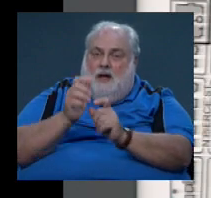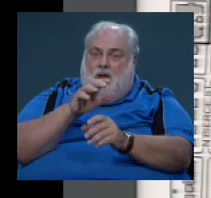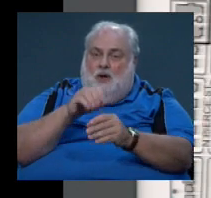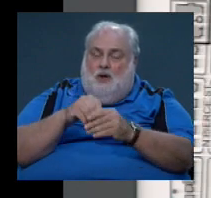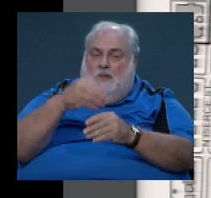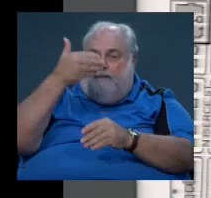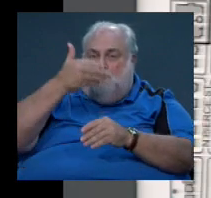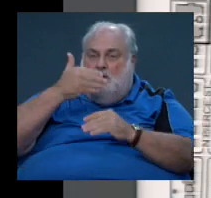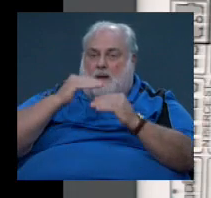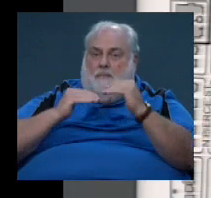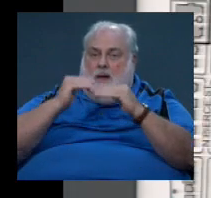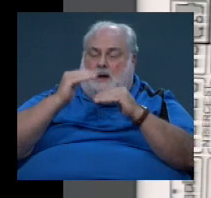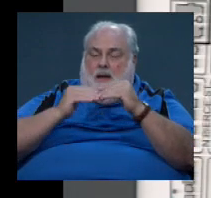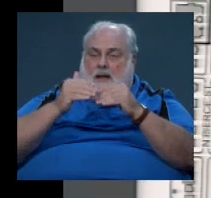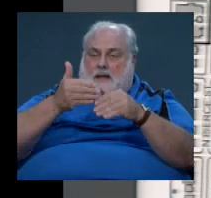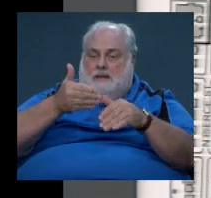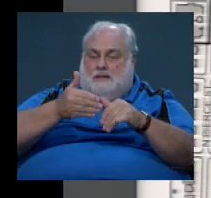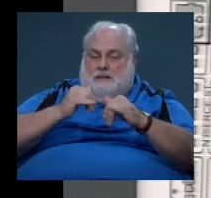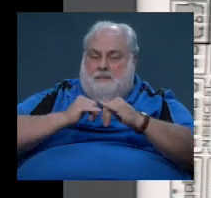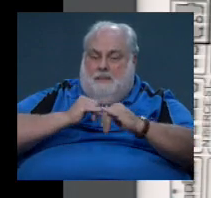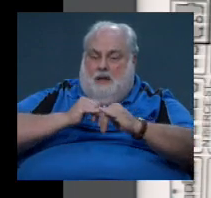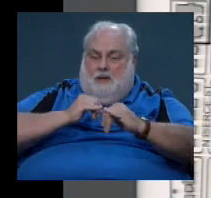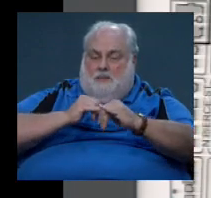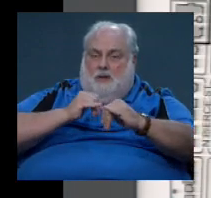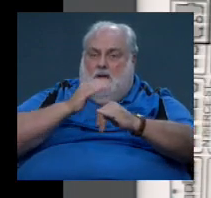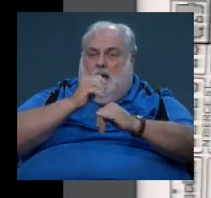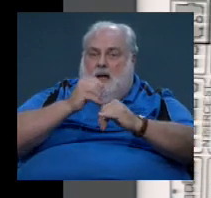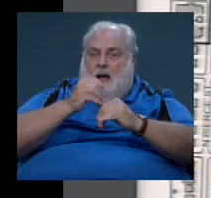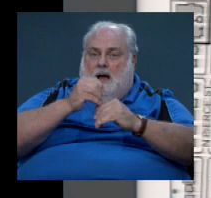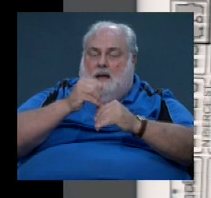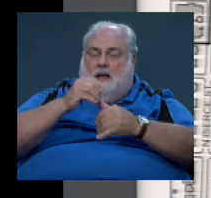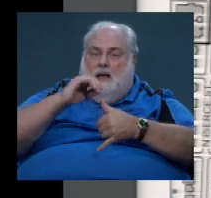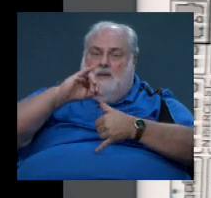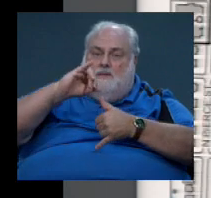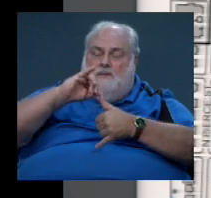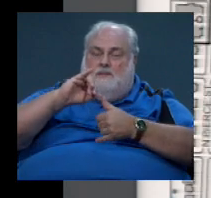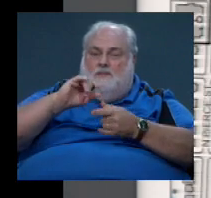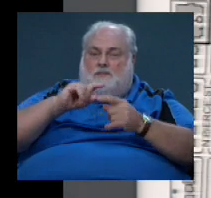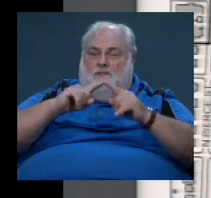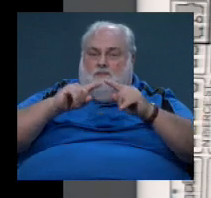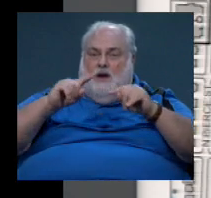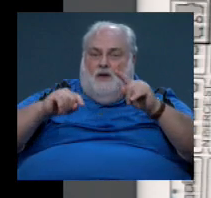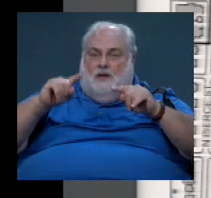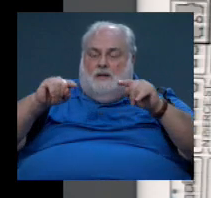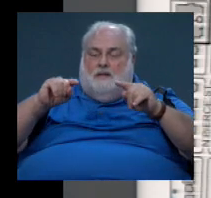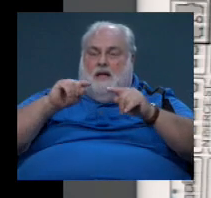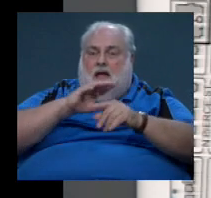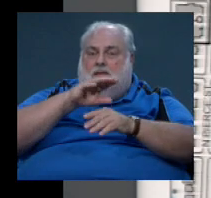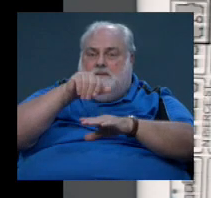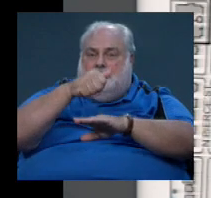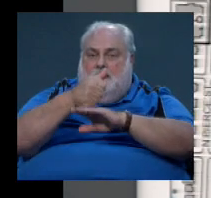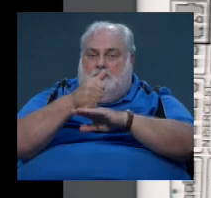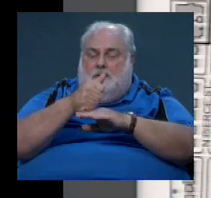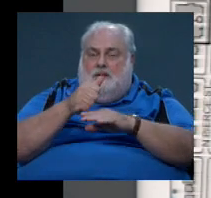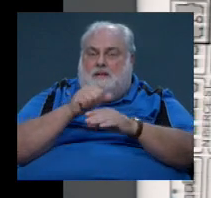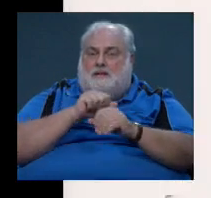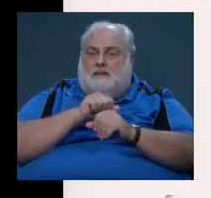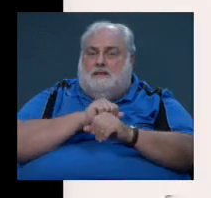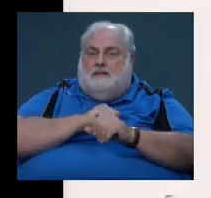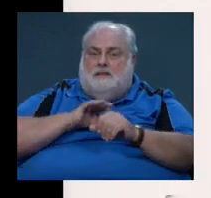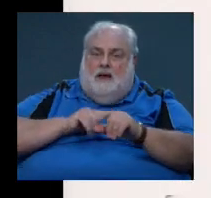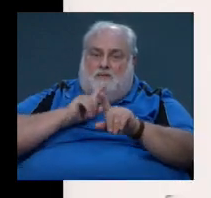building setback and building height variances, subject to compliance with the comments and conditions outlined in sections 4, 5, and 6 of the agenda staff